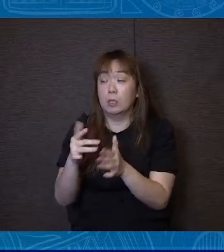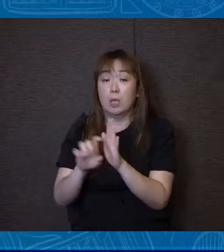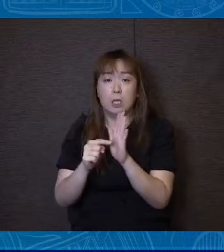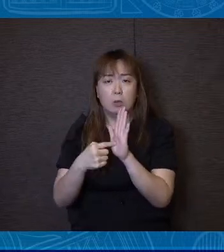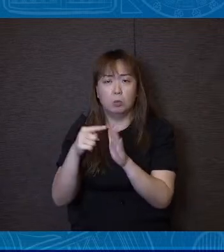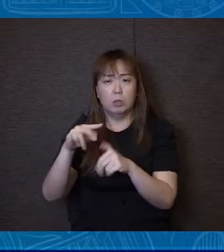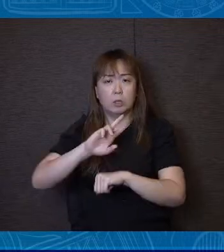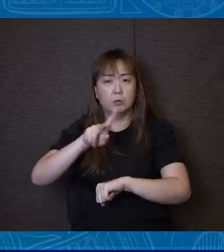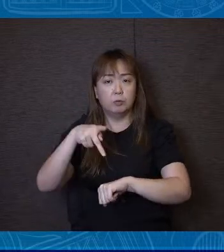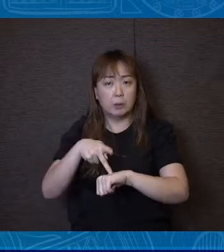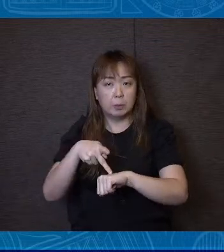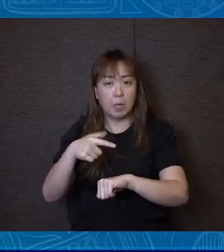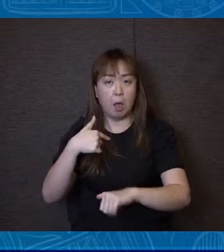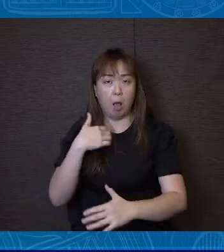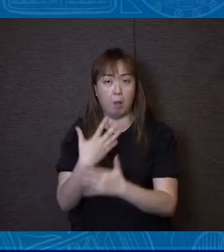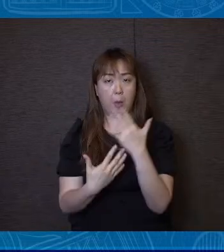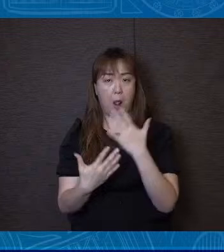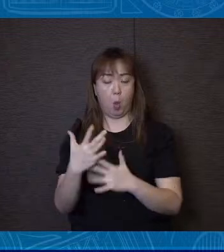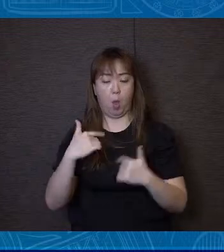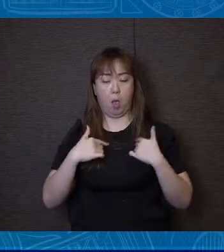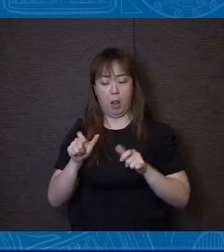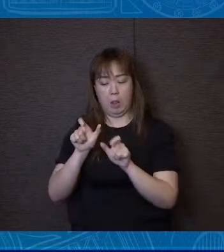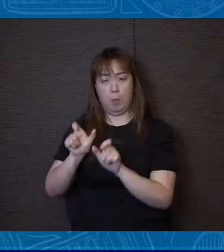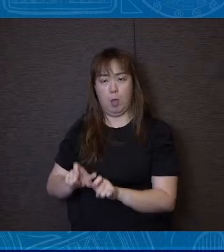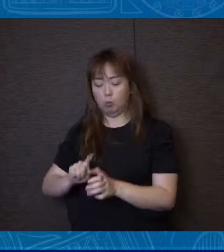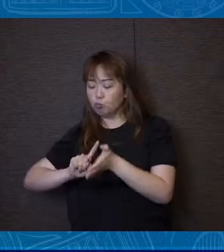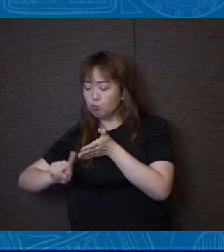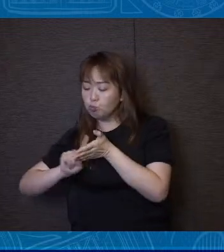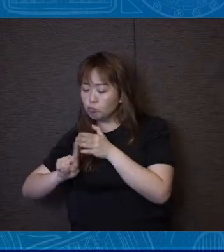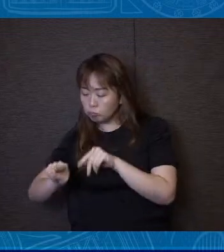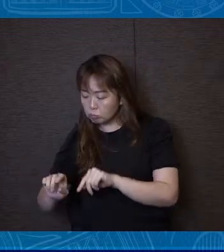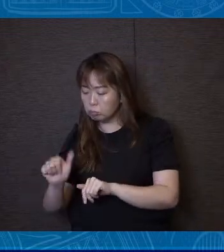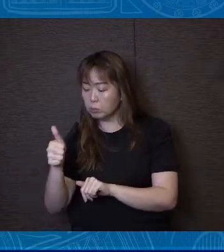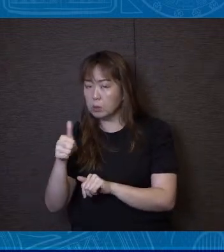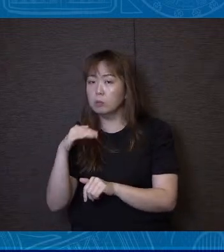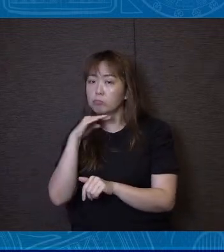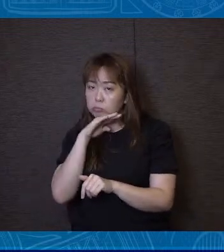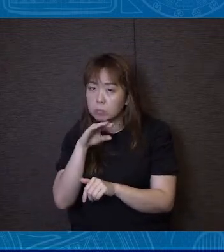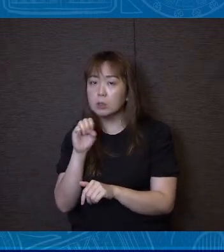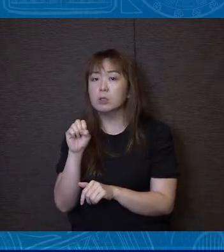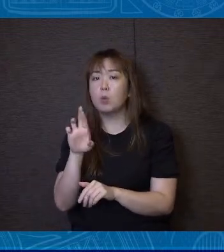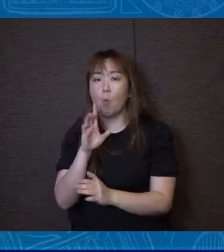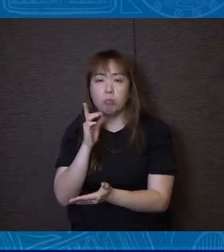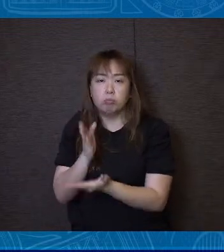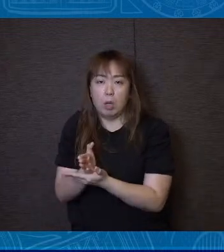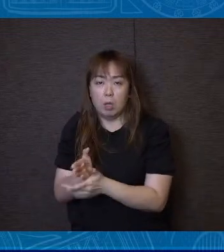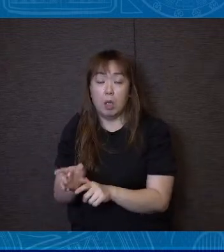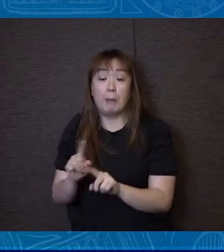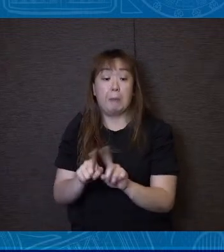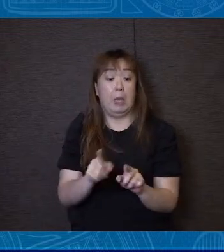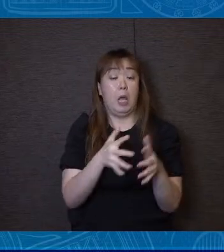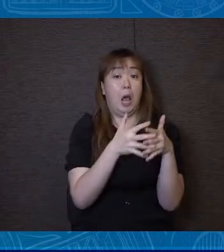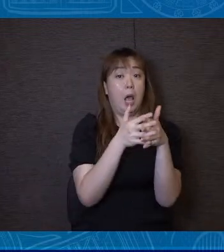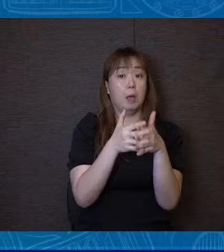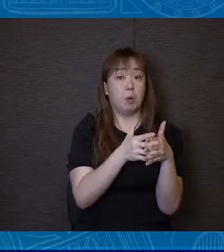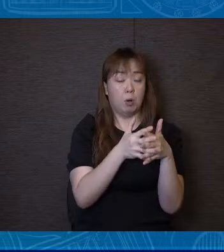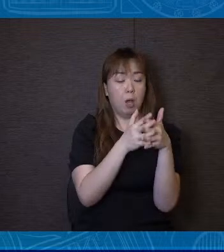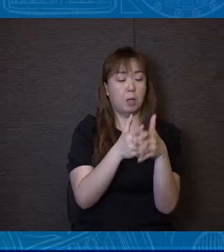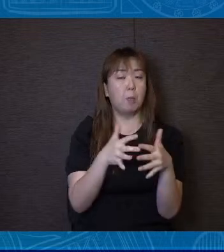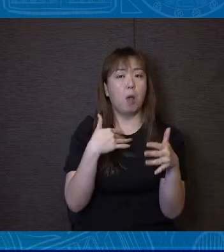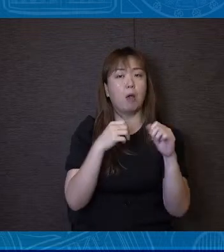of a manual process to check that it's authentic. But if we look at sort of cases from the US, they have iPod